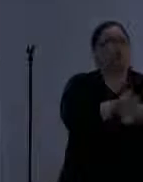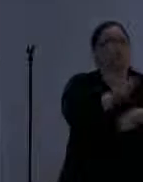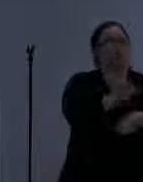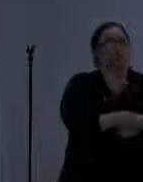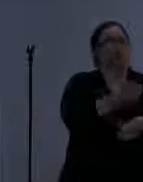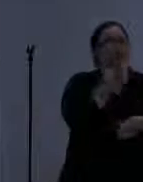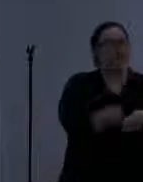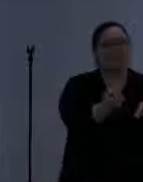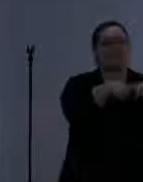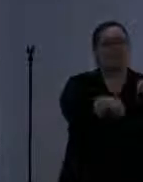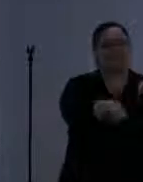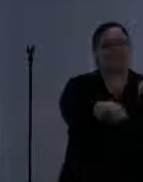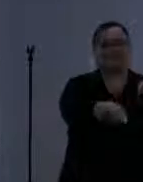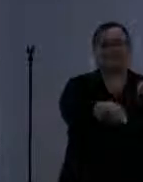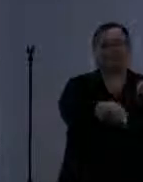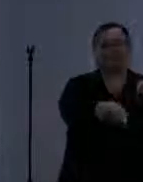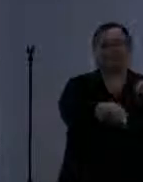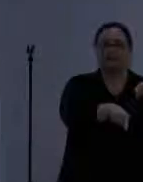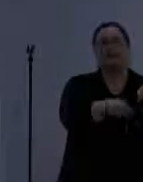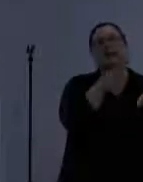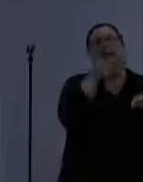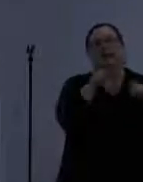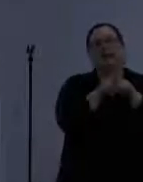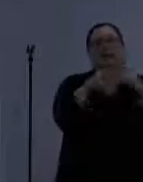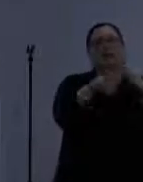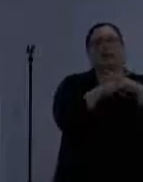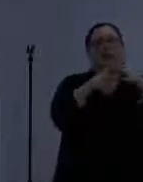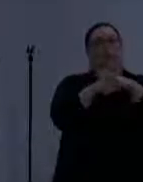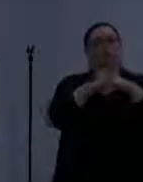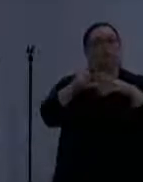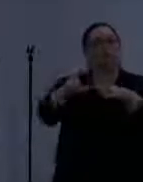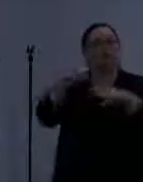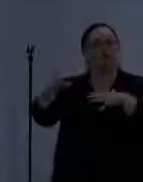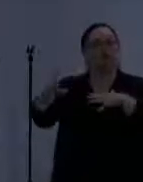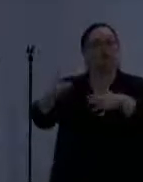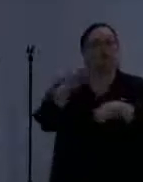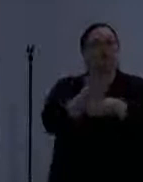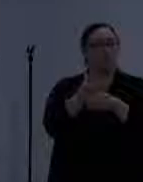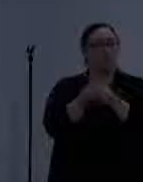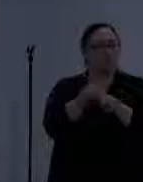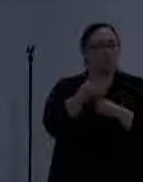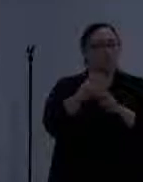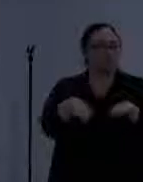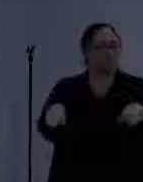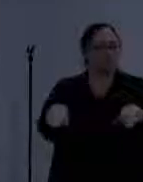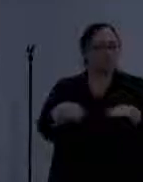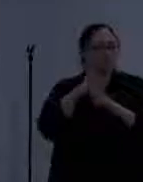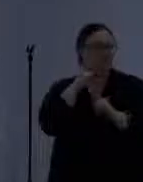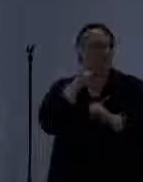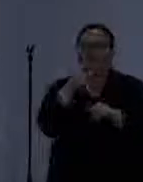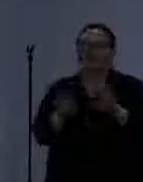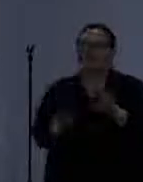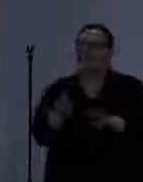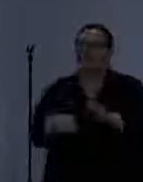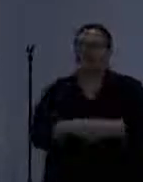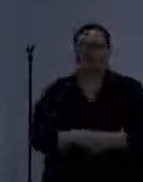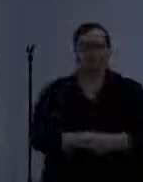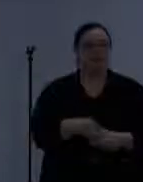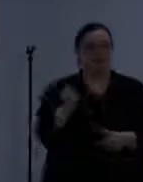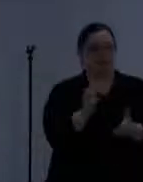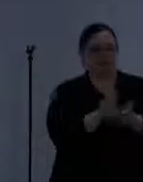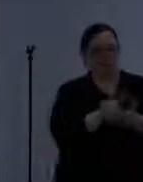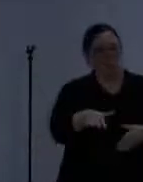with Children check, and that there'll be some ongoing monitoring. But the big change is that because